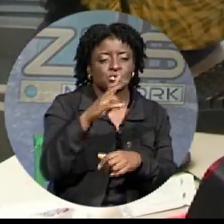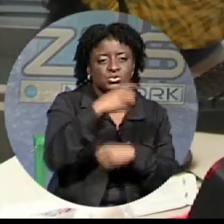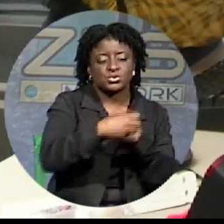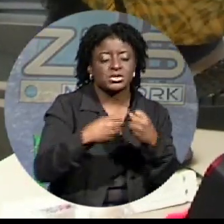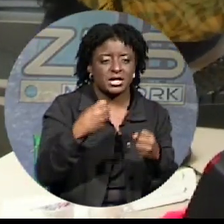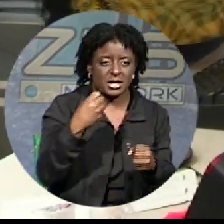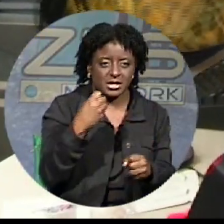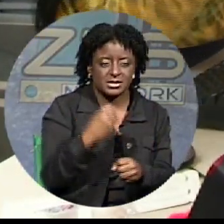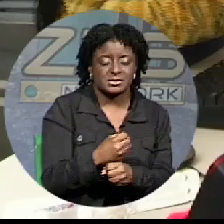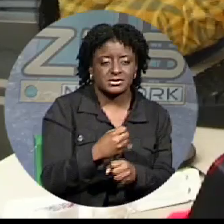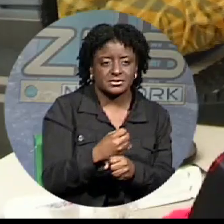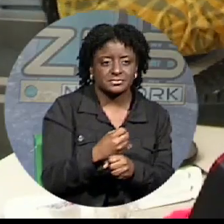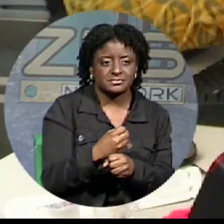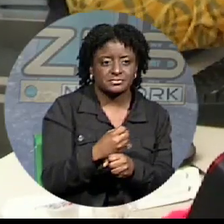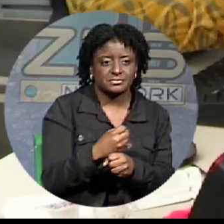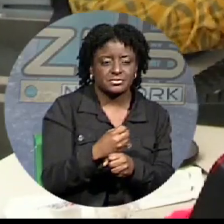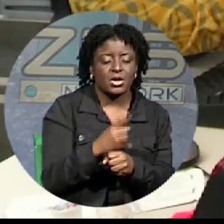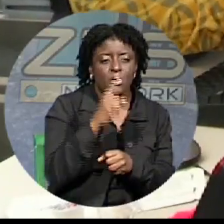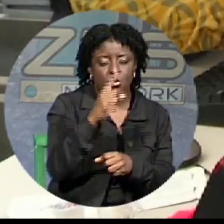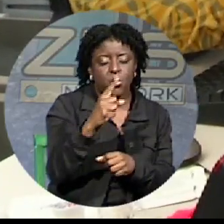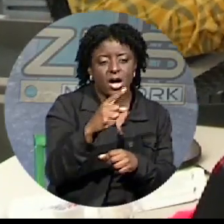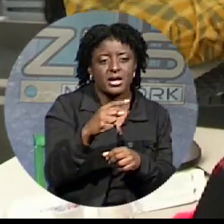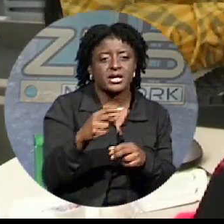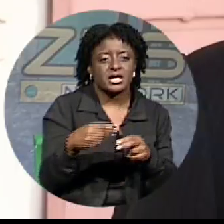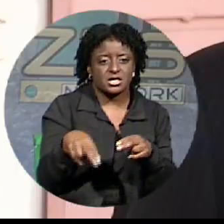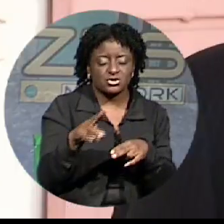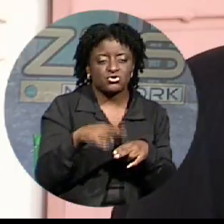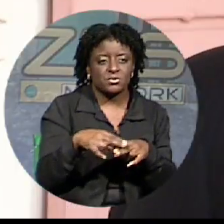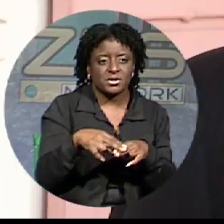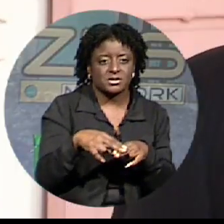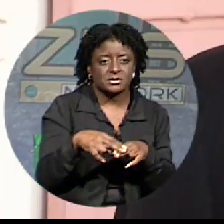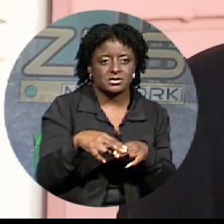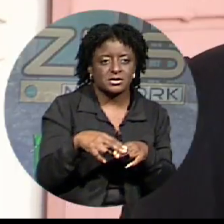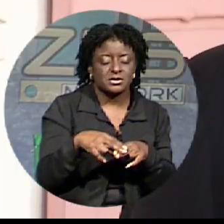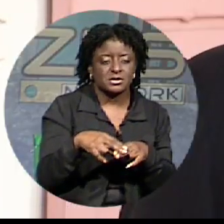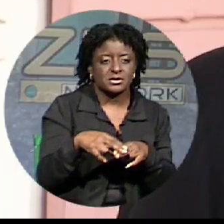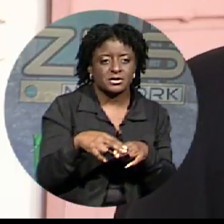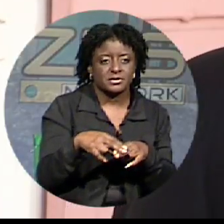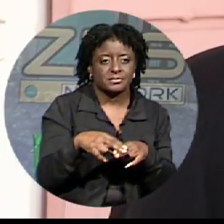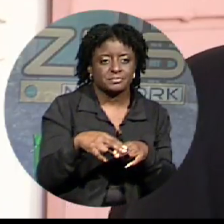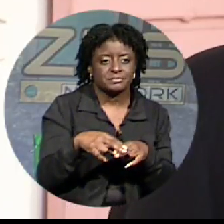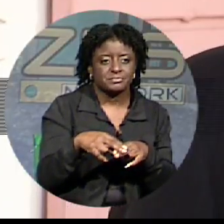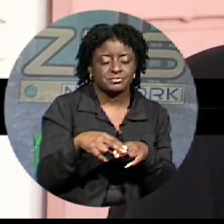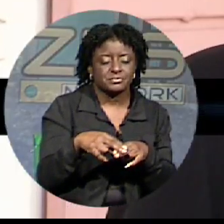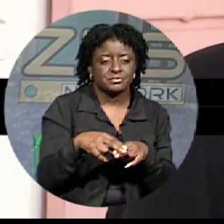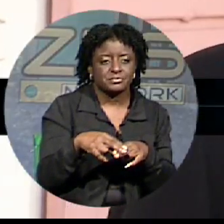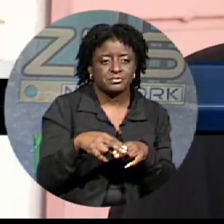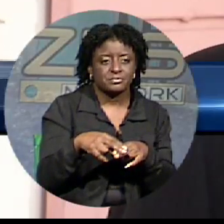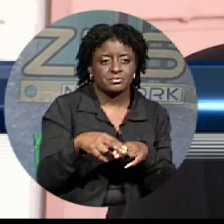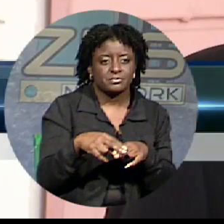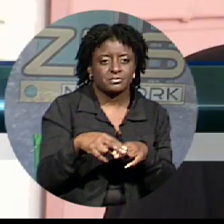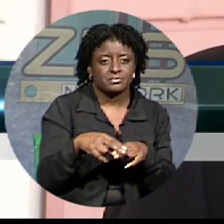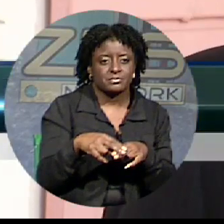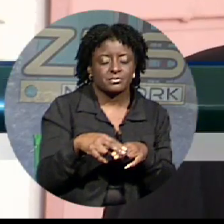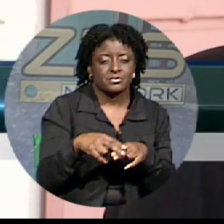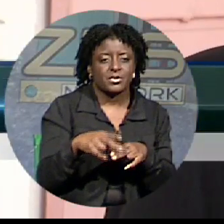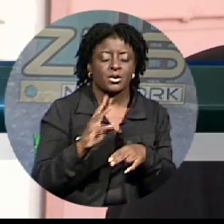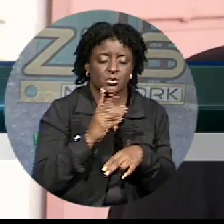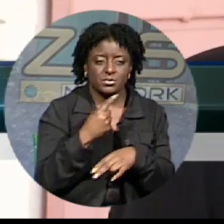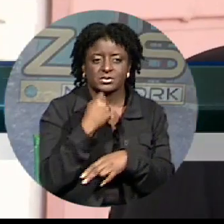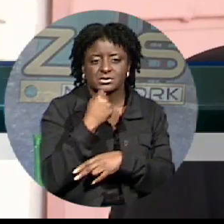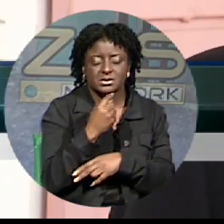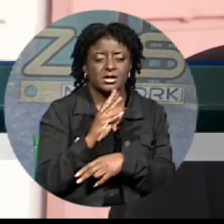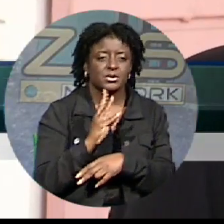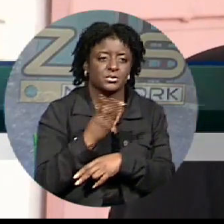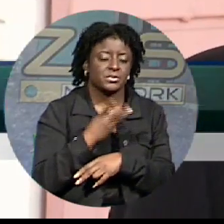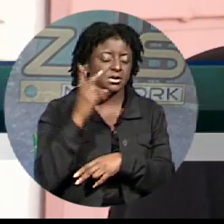from $3,400 to $5,000 each. We then came down to the last 3 years of the contract. We said to them that